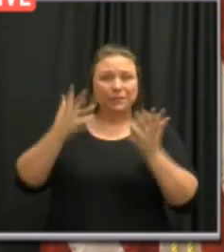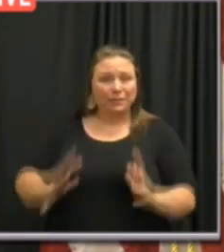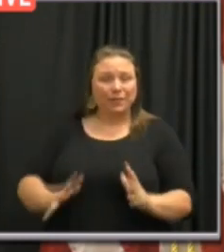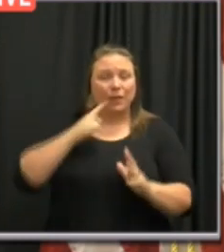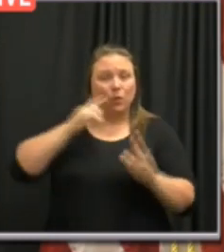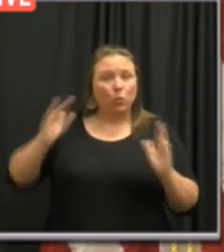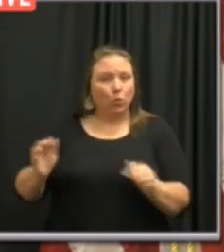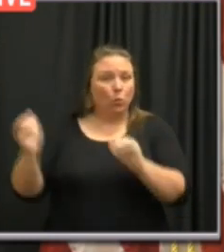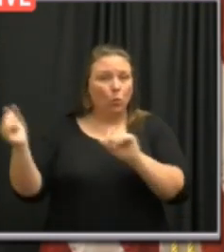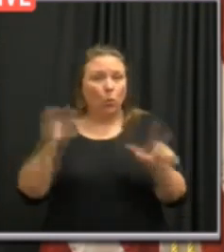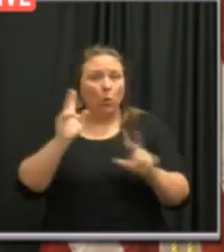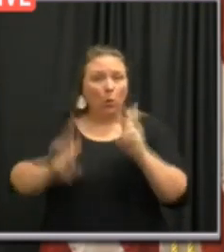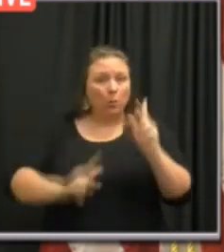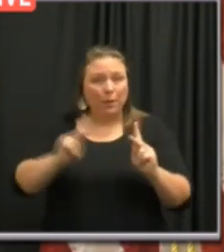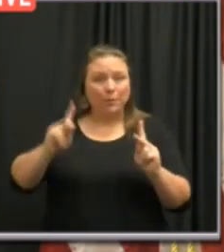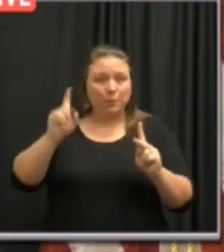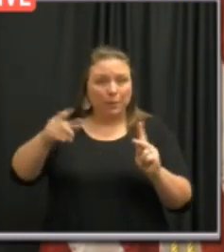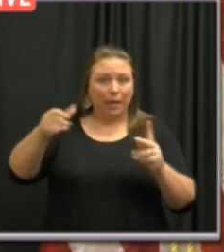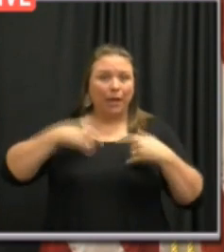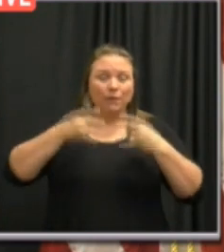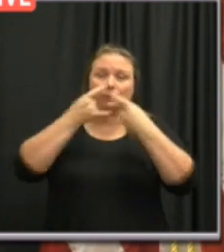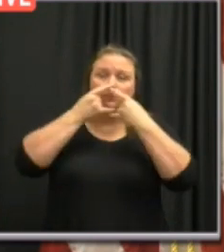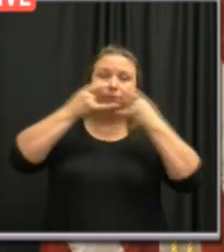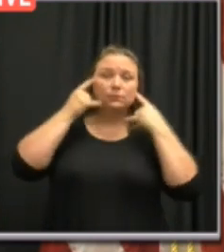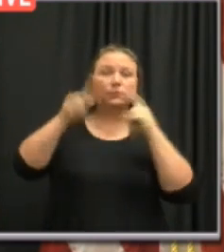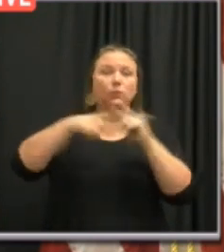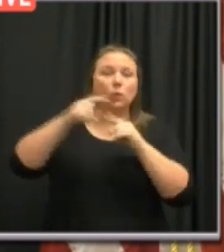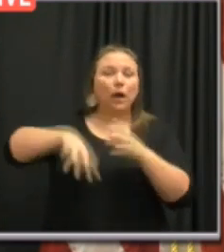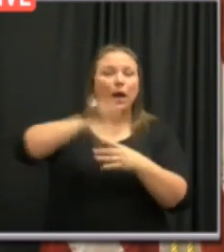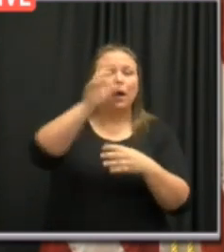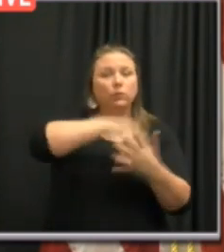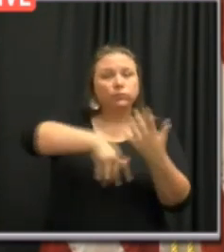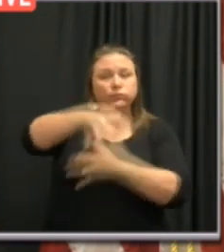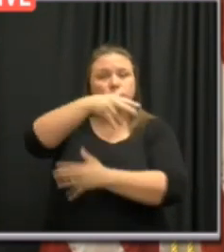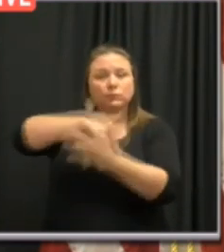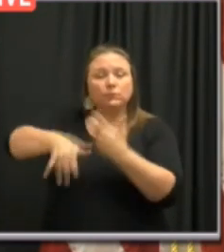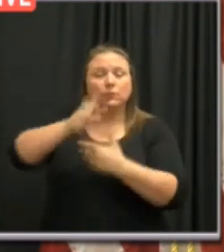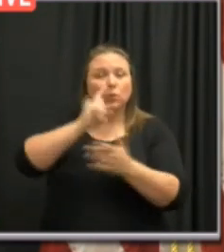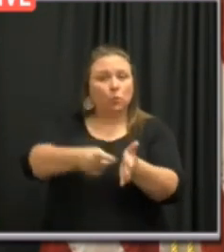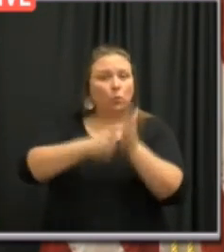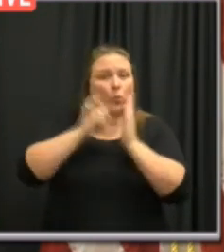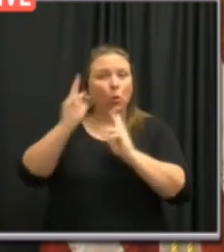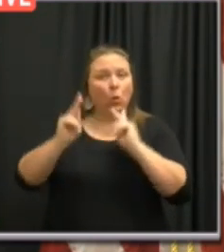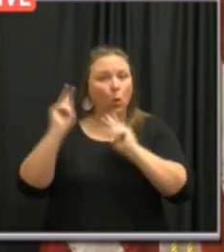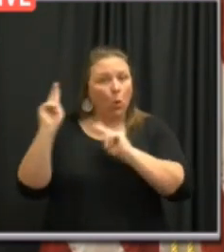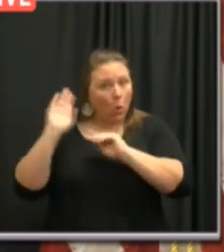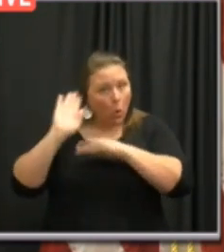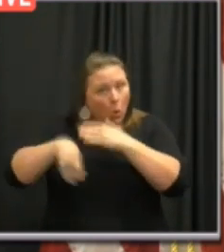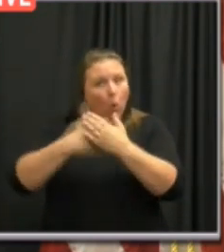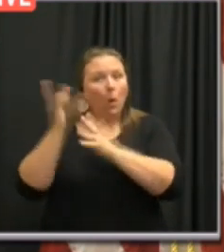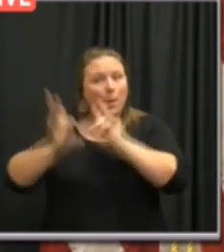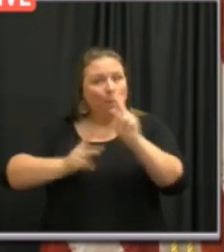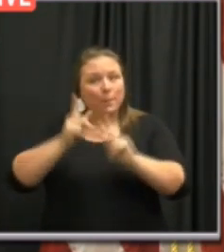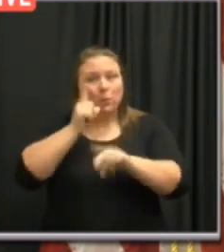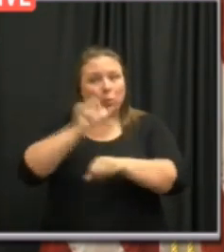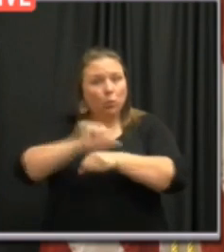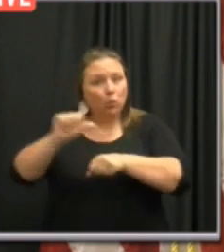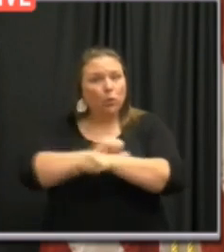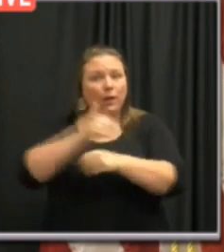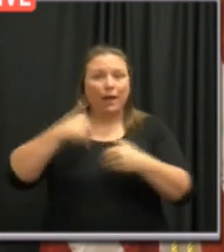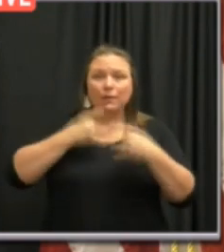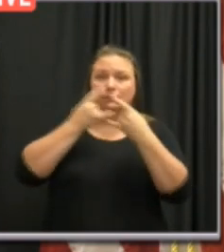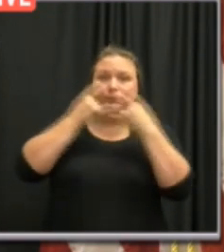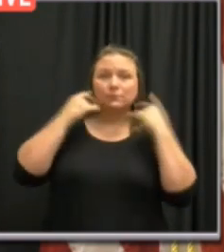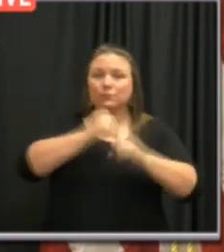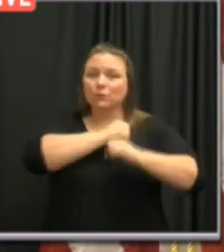in Davidson County to wear a face covering in public and requiring all workers on the job to wear masks to protect